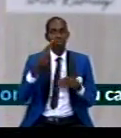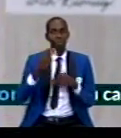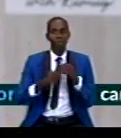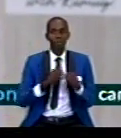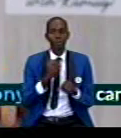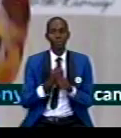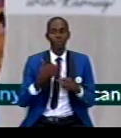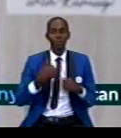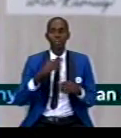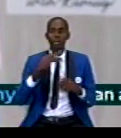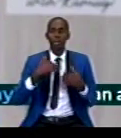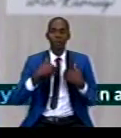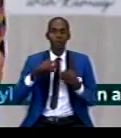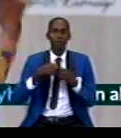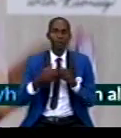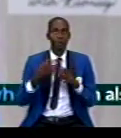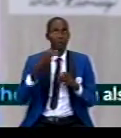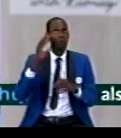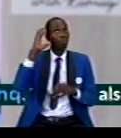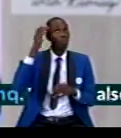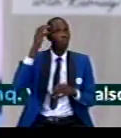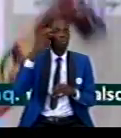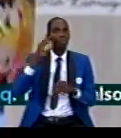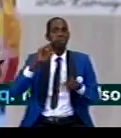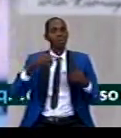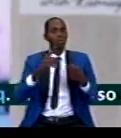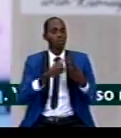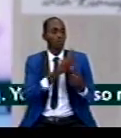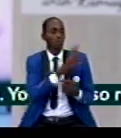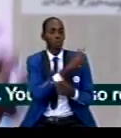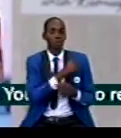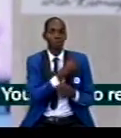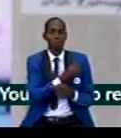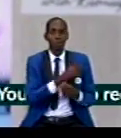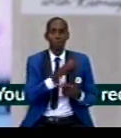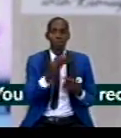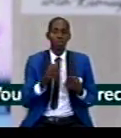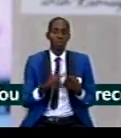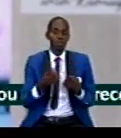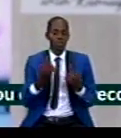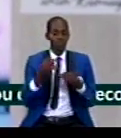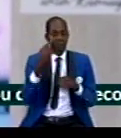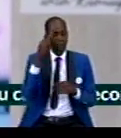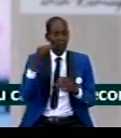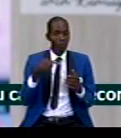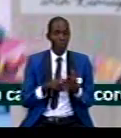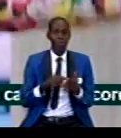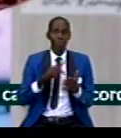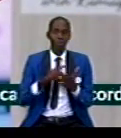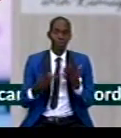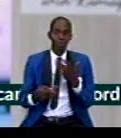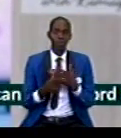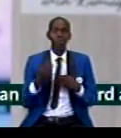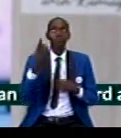hospital, but when I came from this cover mistake, God have done it for me. I would like to sing one song.